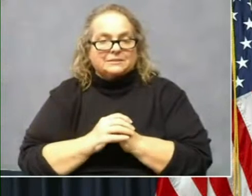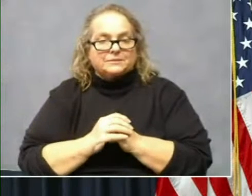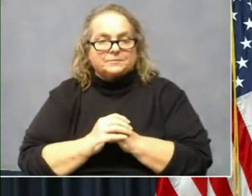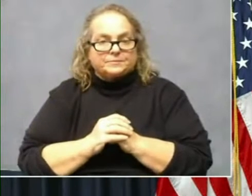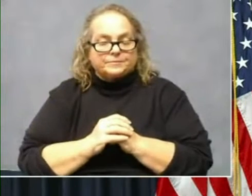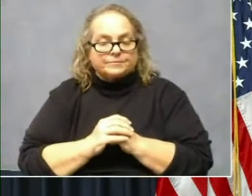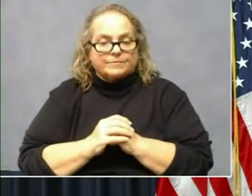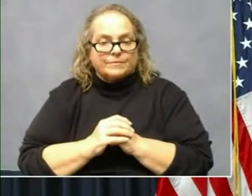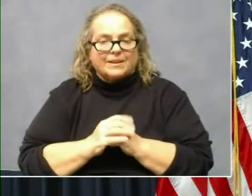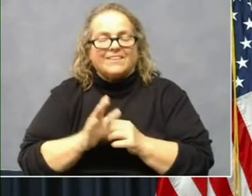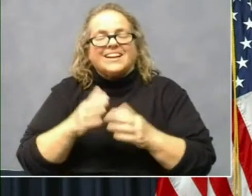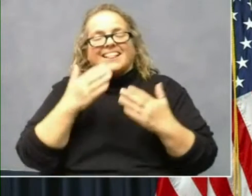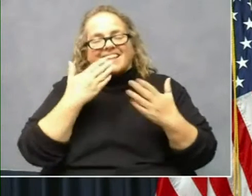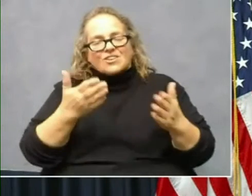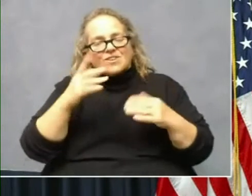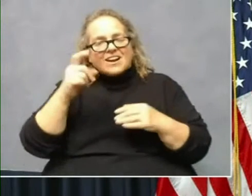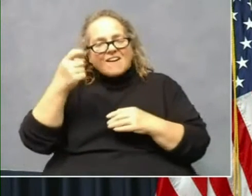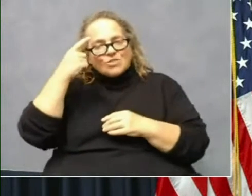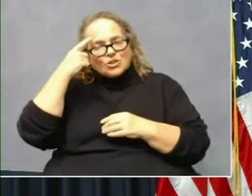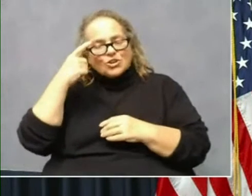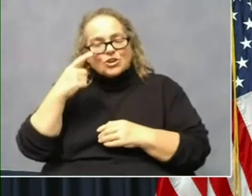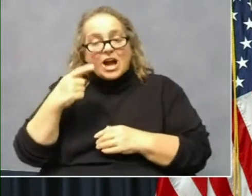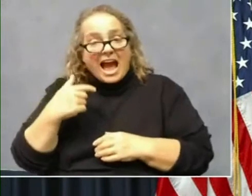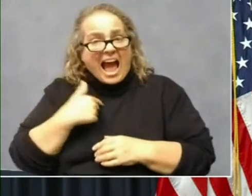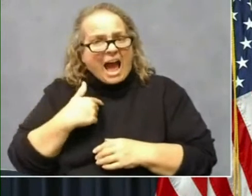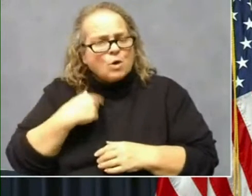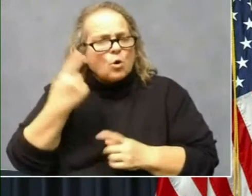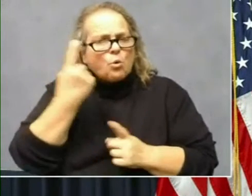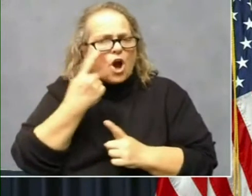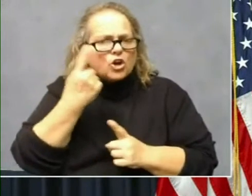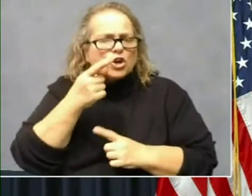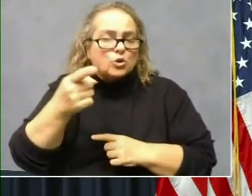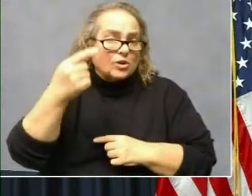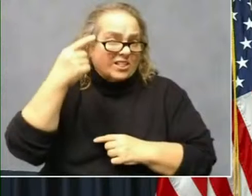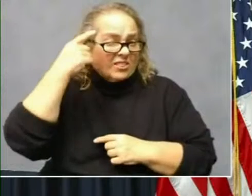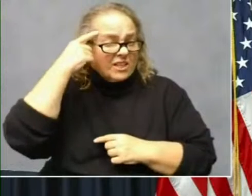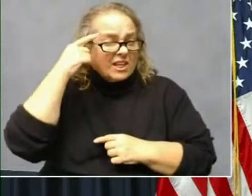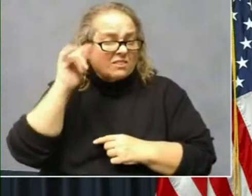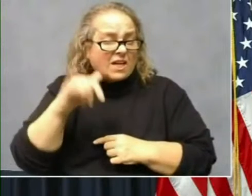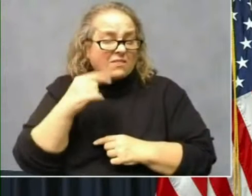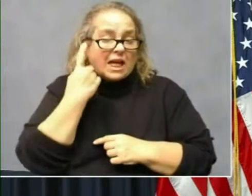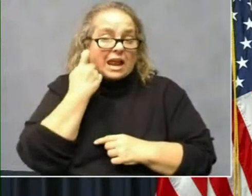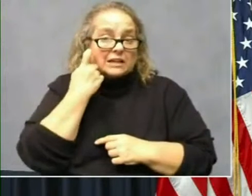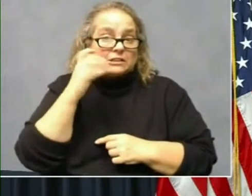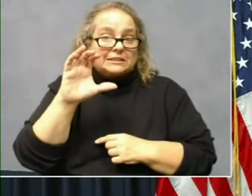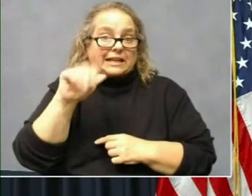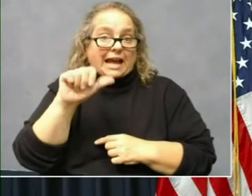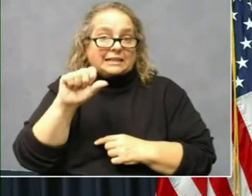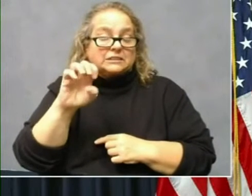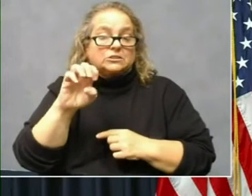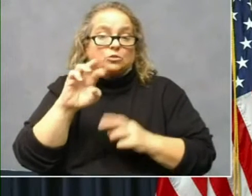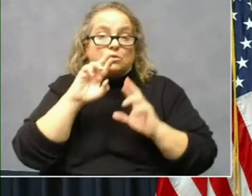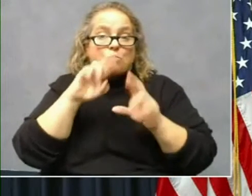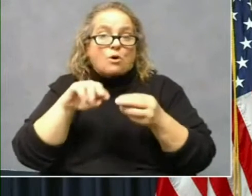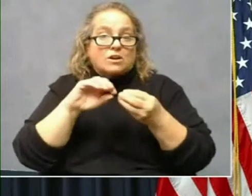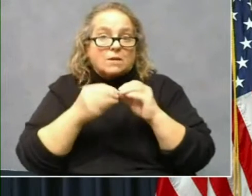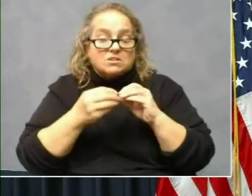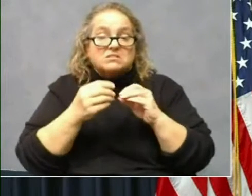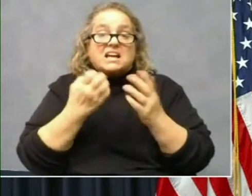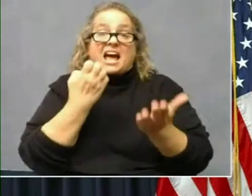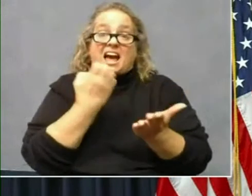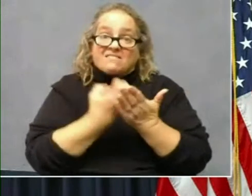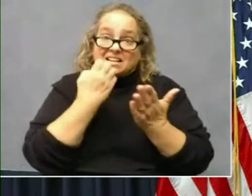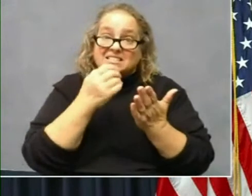Thank you, Governor. I am wondering if you think the latest case report numbers are evidence that these new restrictions are working.